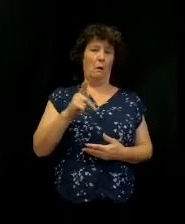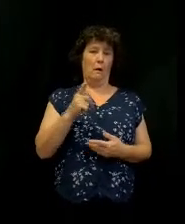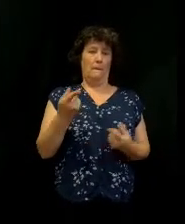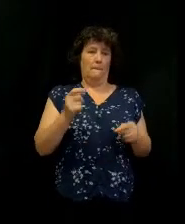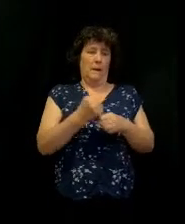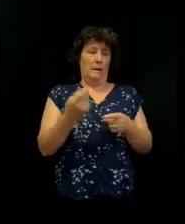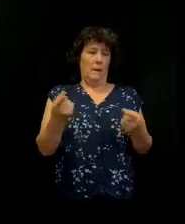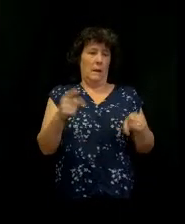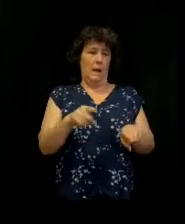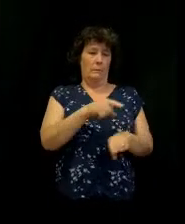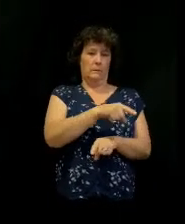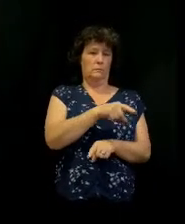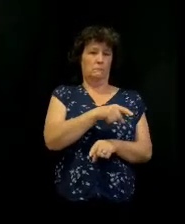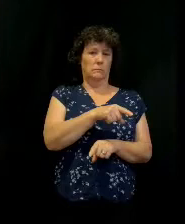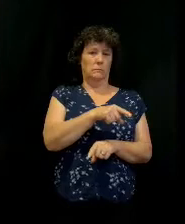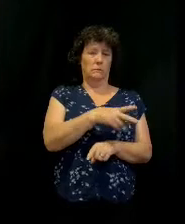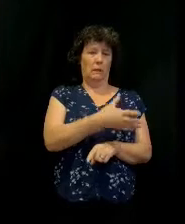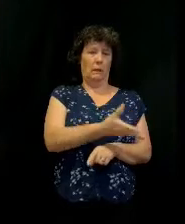because it was causing a lot of problems.